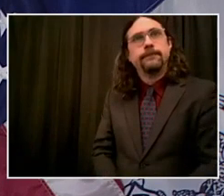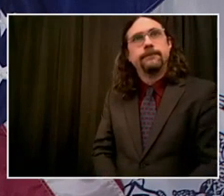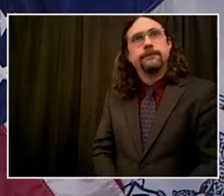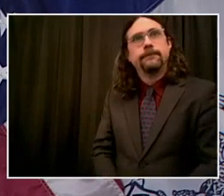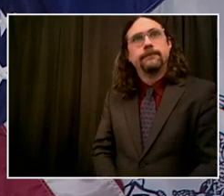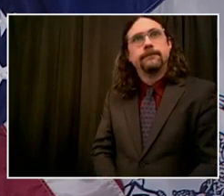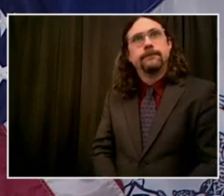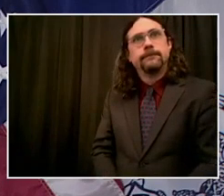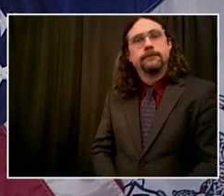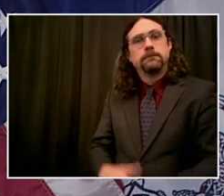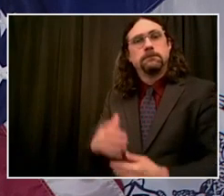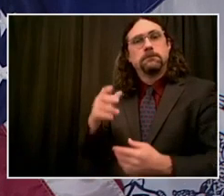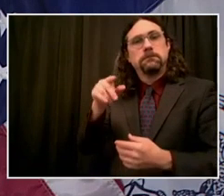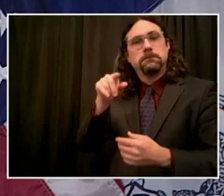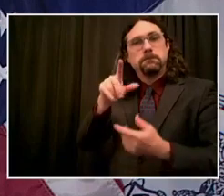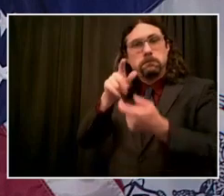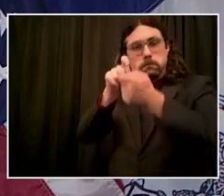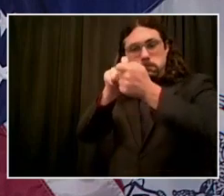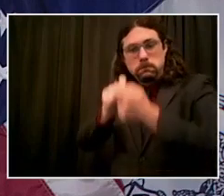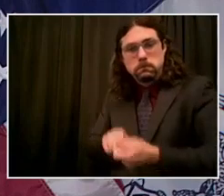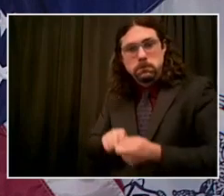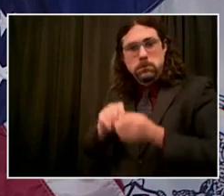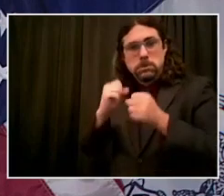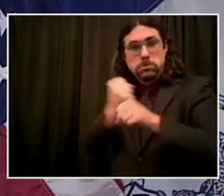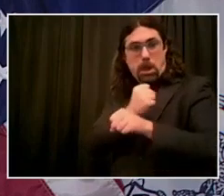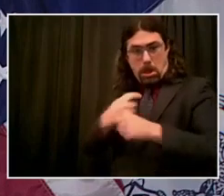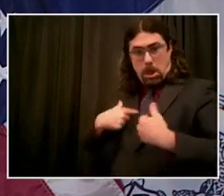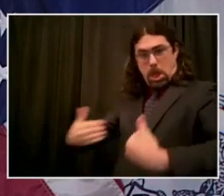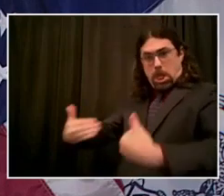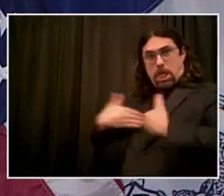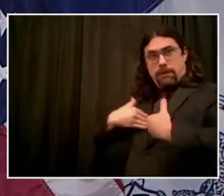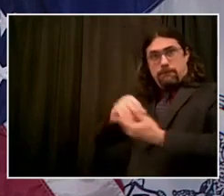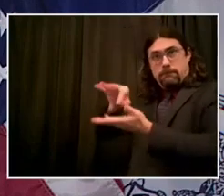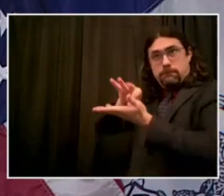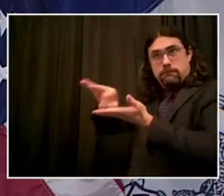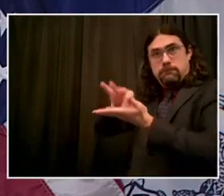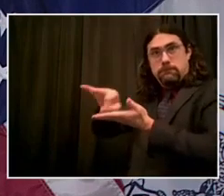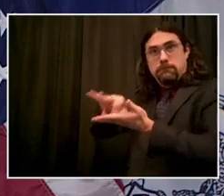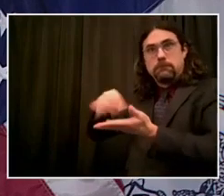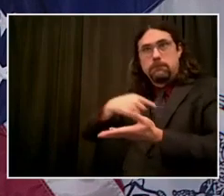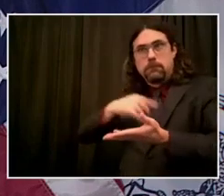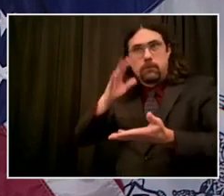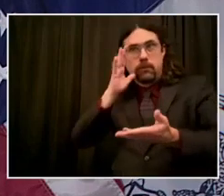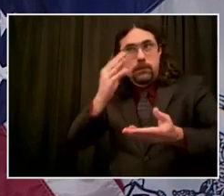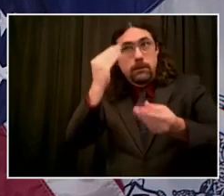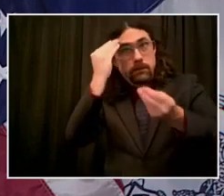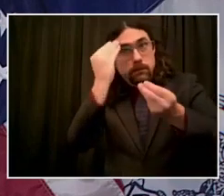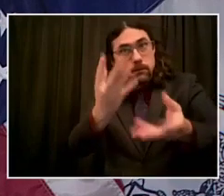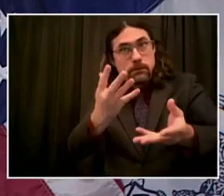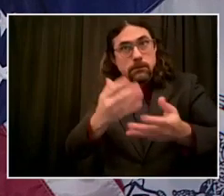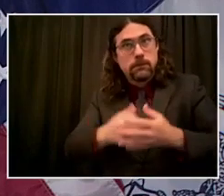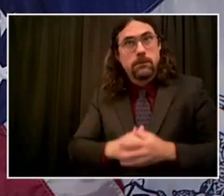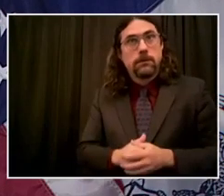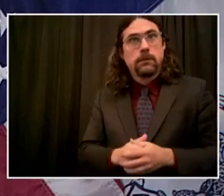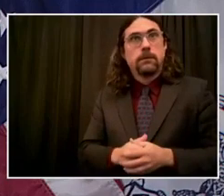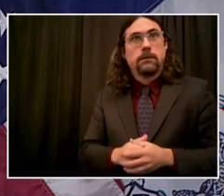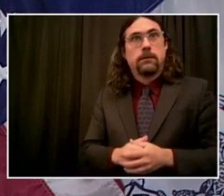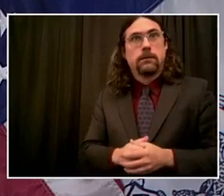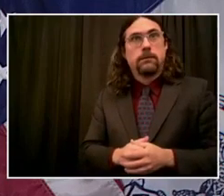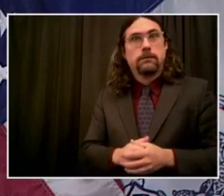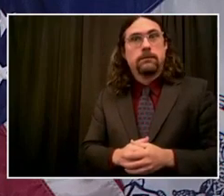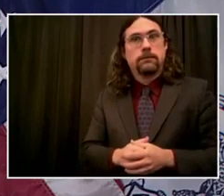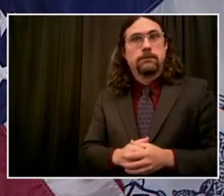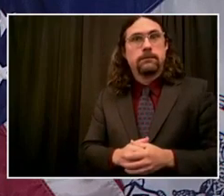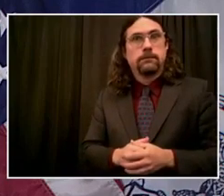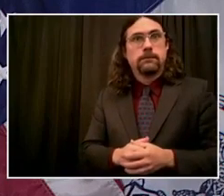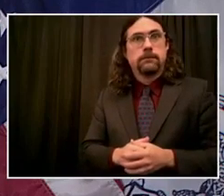to come back physically to work, but we'll get you the number of businesses that would be in phase one, at least,